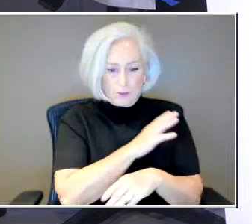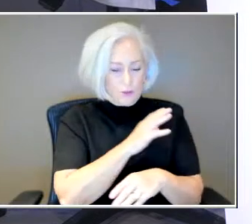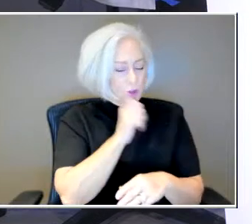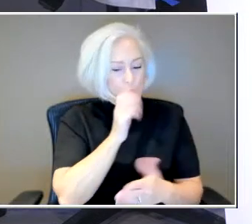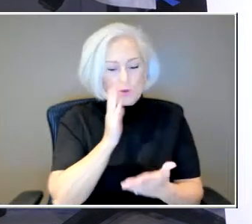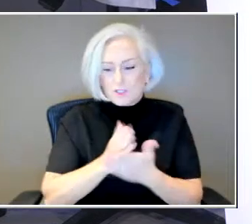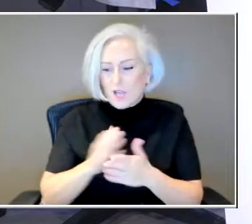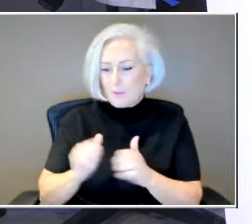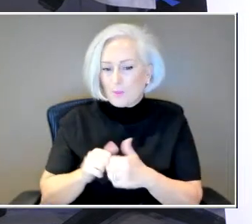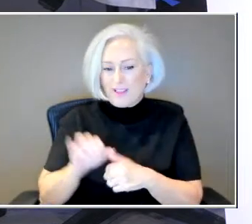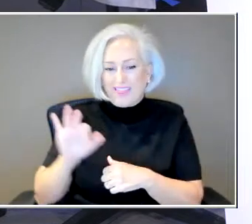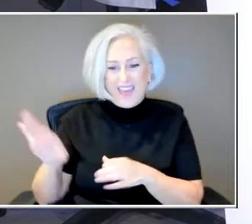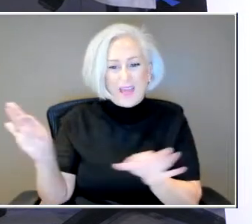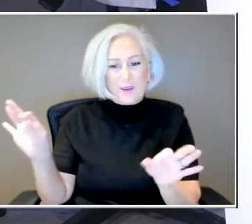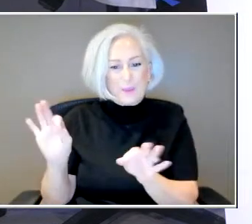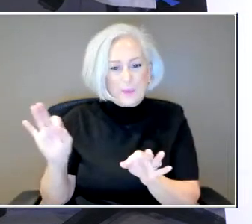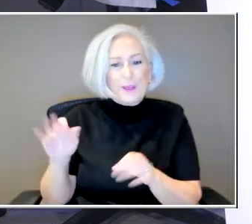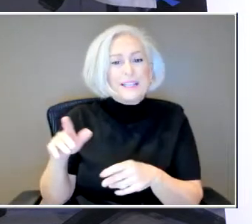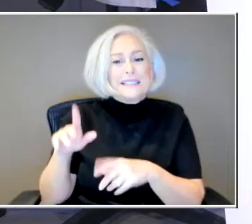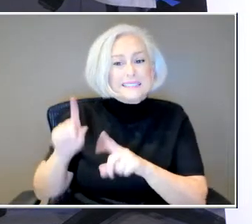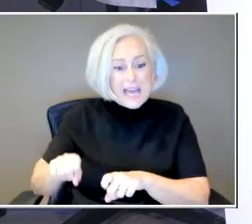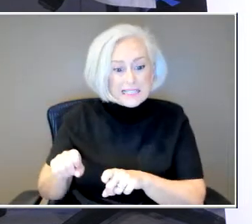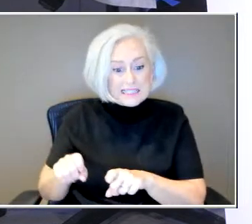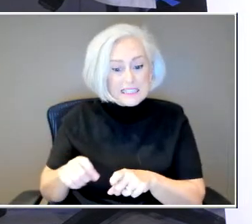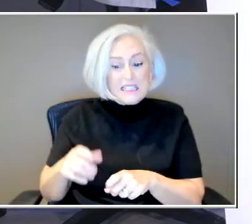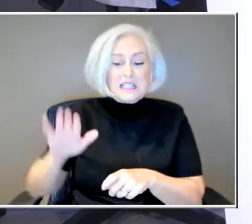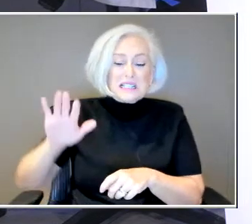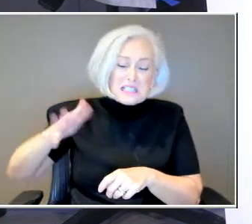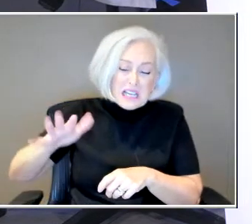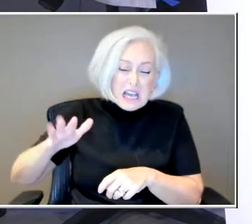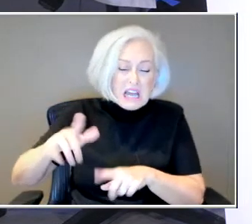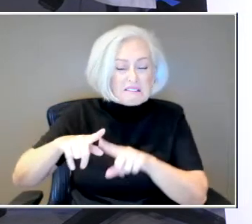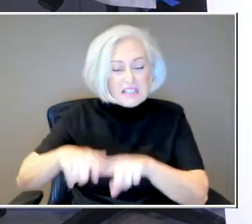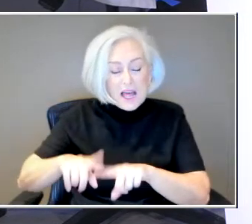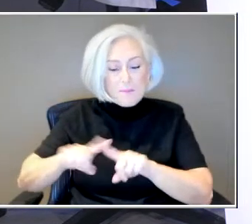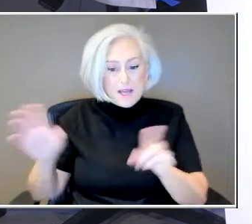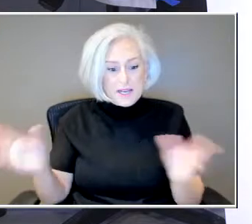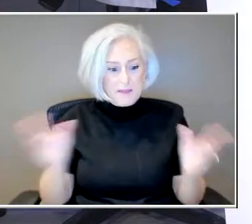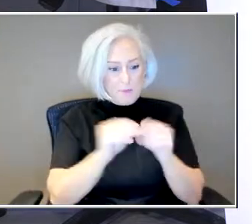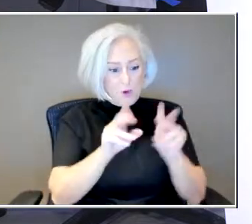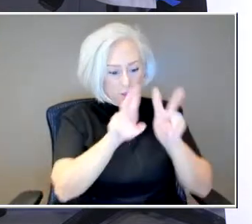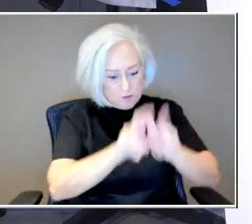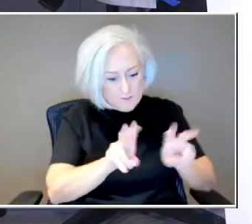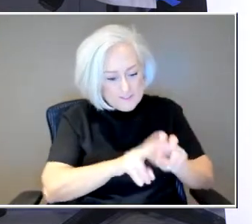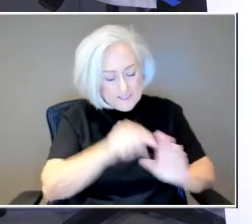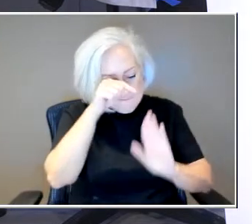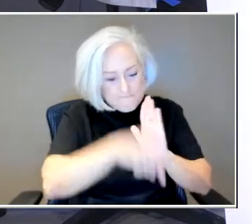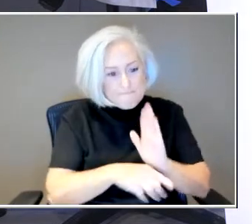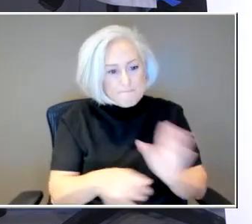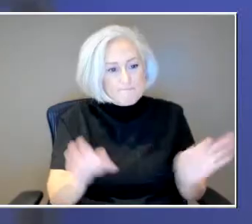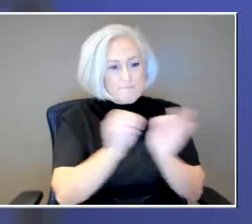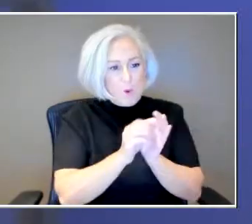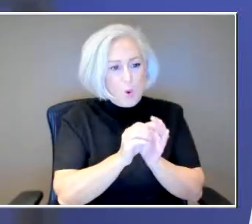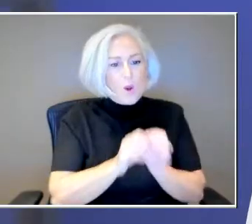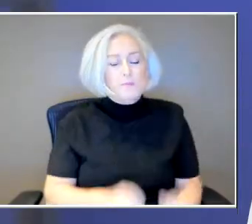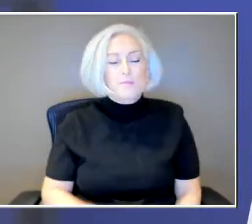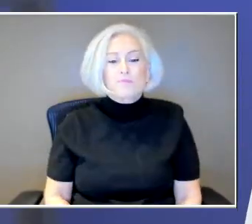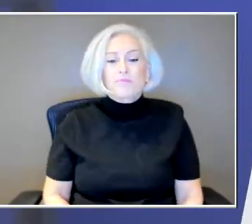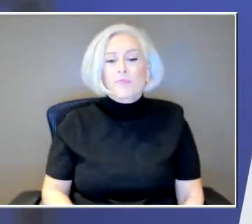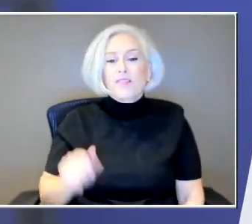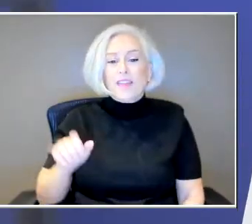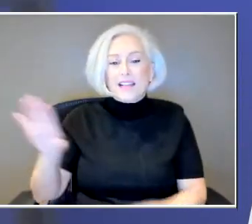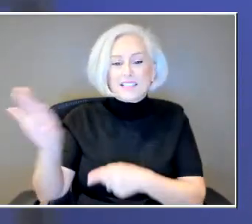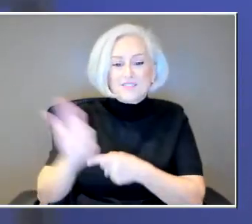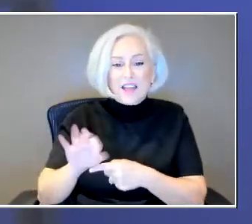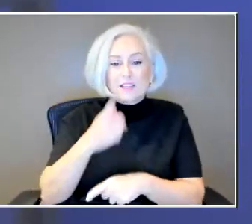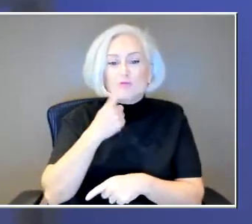it's somewhat reliable, but we want to dissect it a little bit more and make really Right. understand. It's just findings. I would say findings, red flags. Okay.